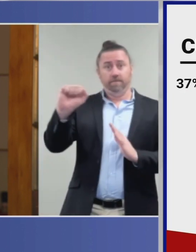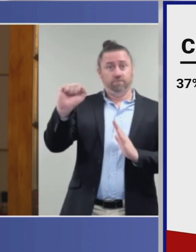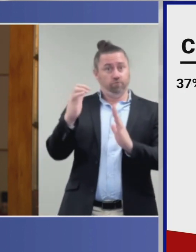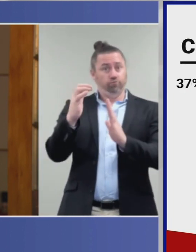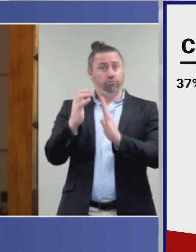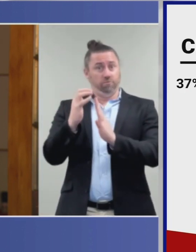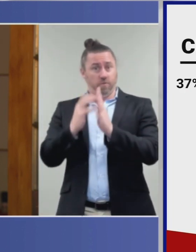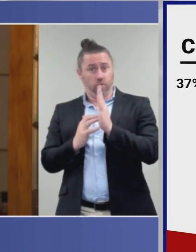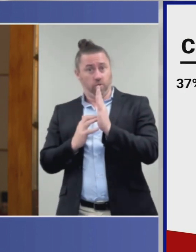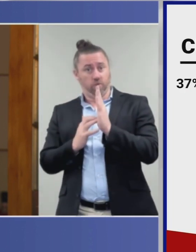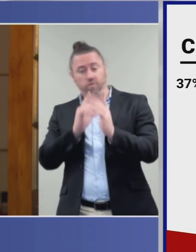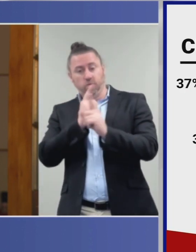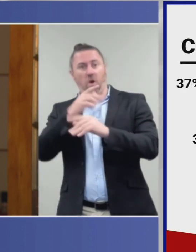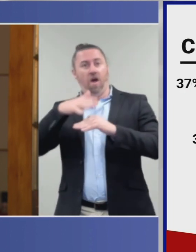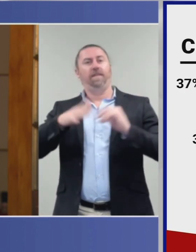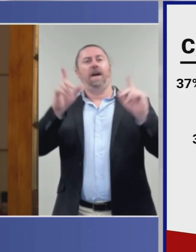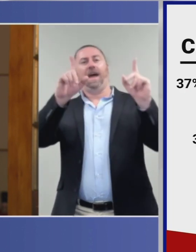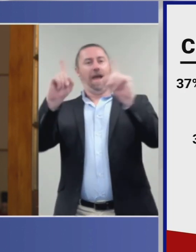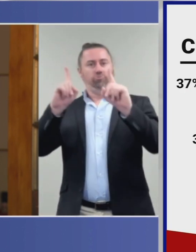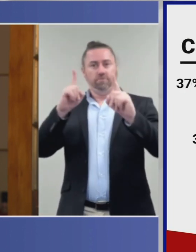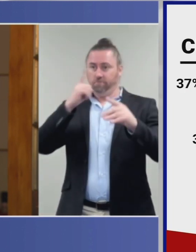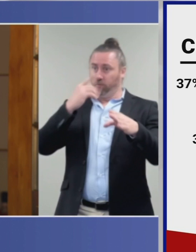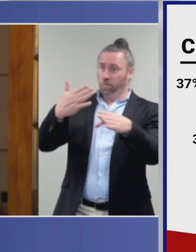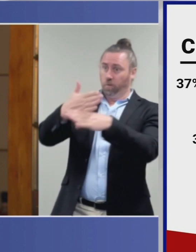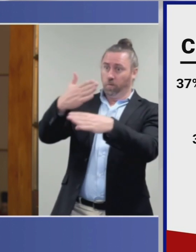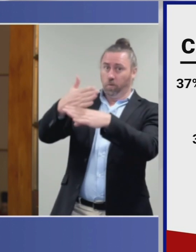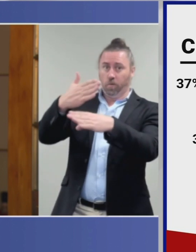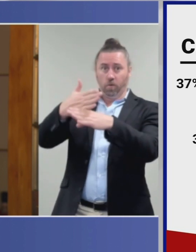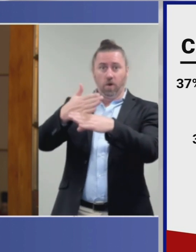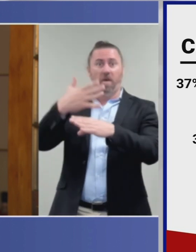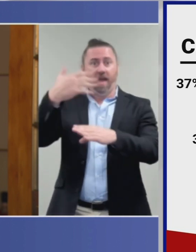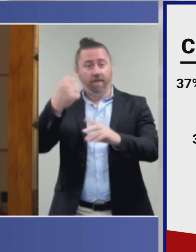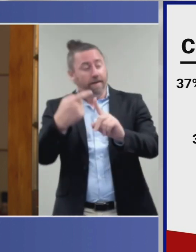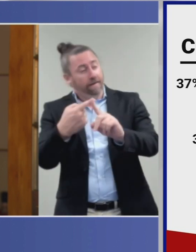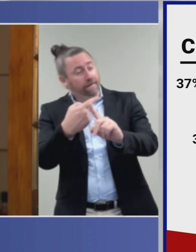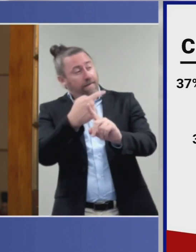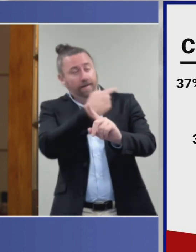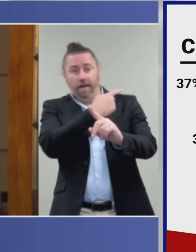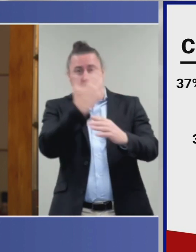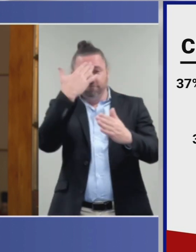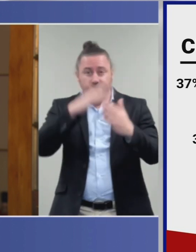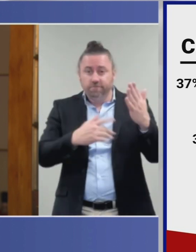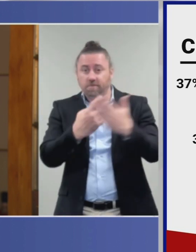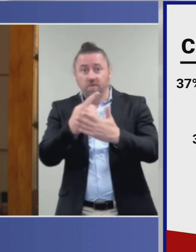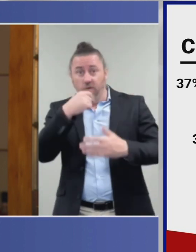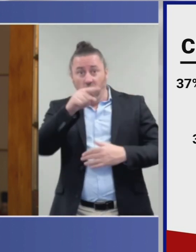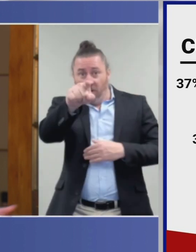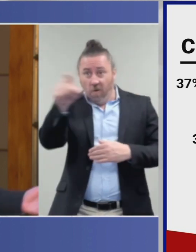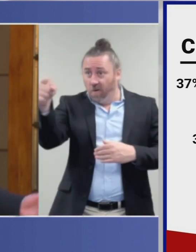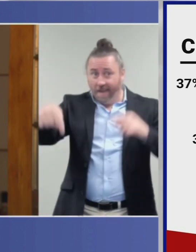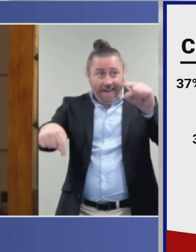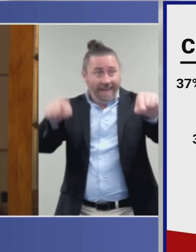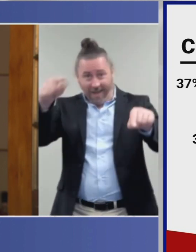here now, those who have been working in this place for a long time, whether it is you, some of you who have joined us here today,